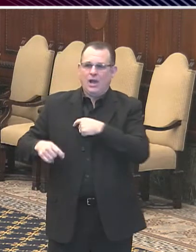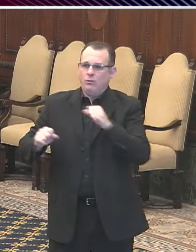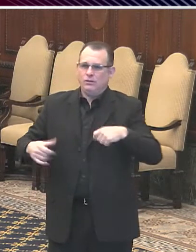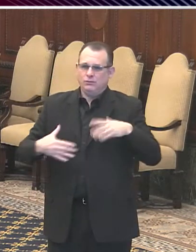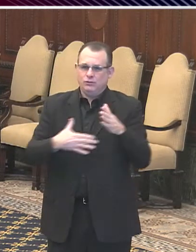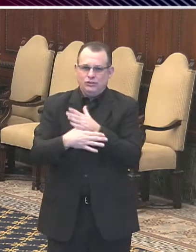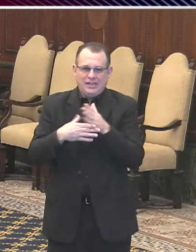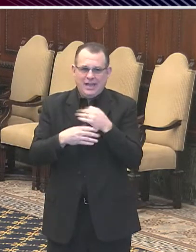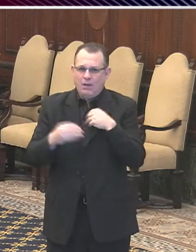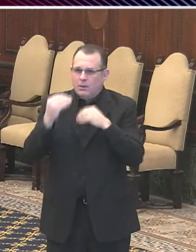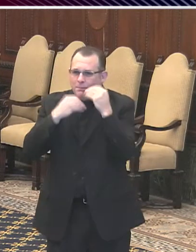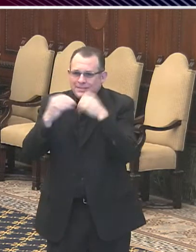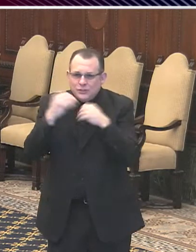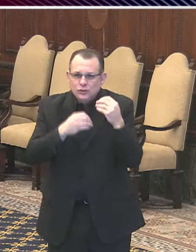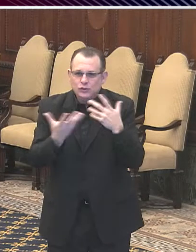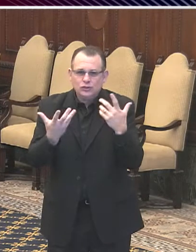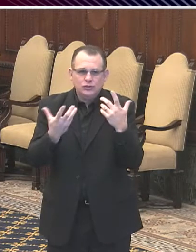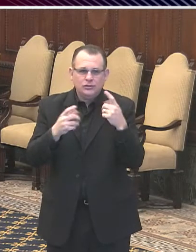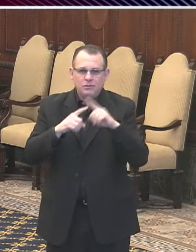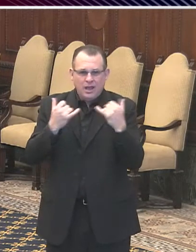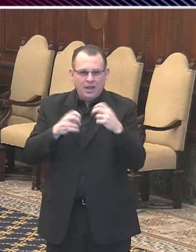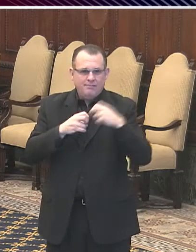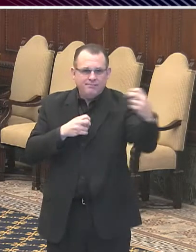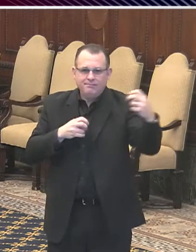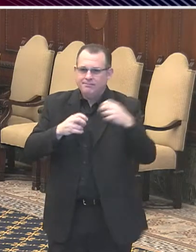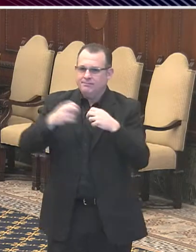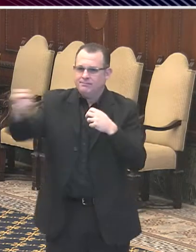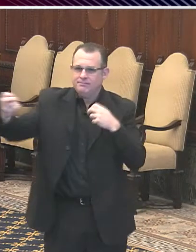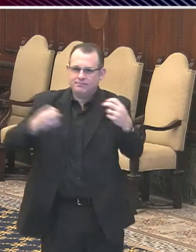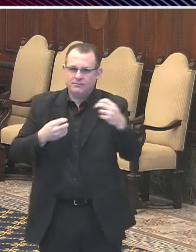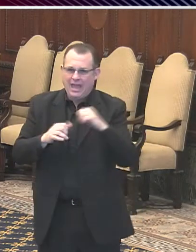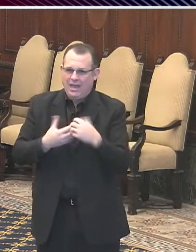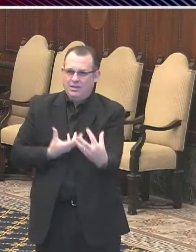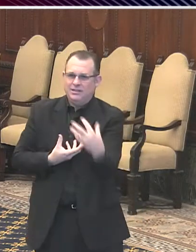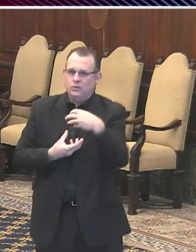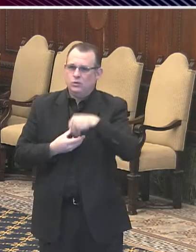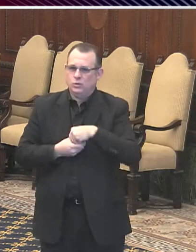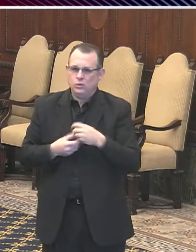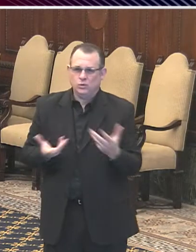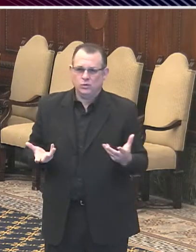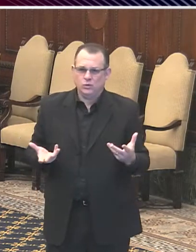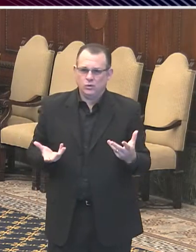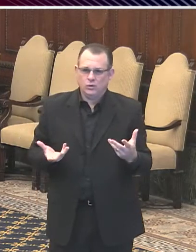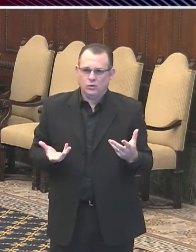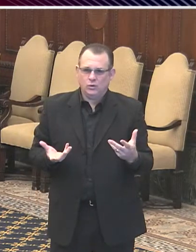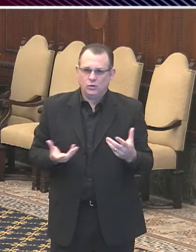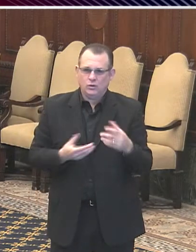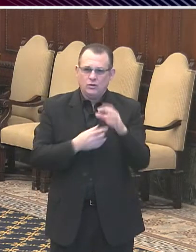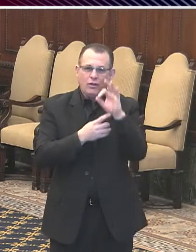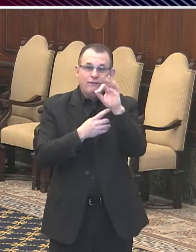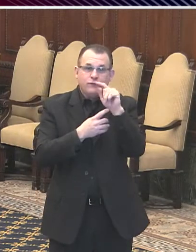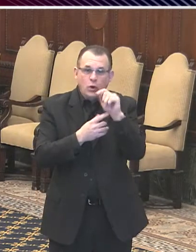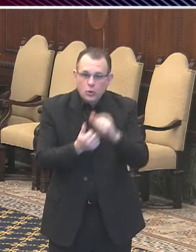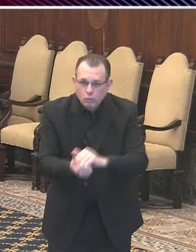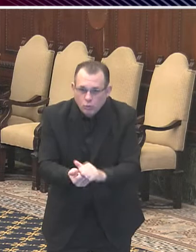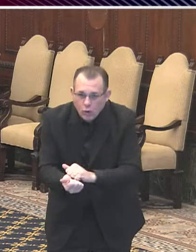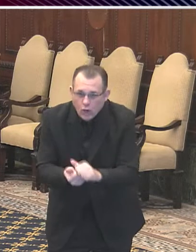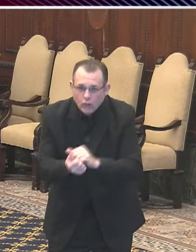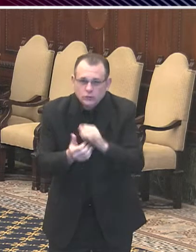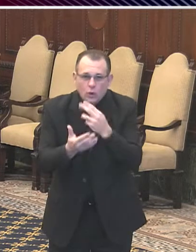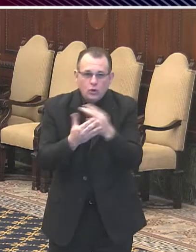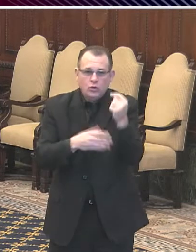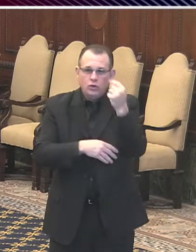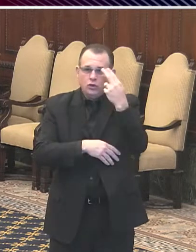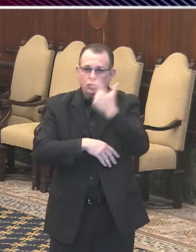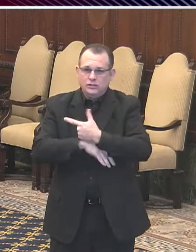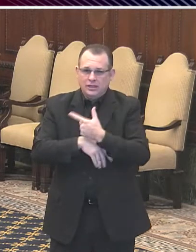same table? How can we engage in the ritual of foot washing on Maundy Thursday if we can't touch each other? How can we celebrate